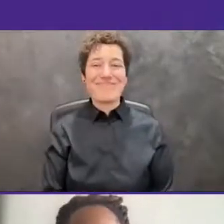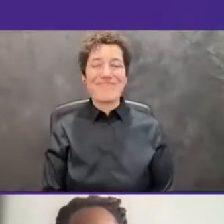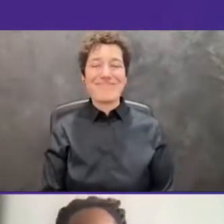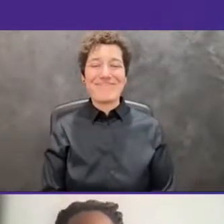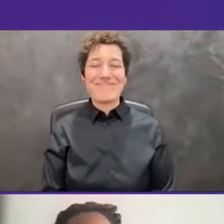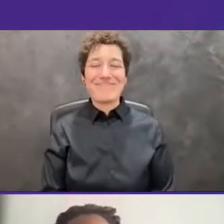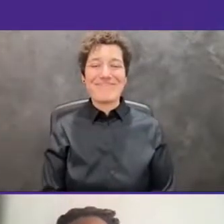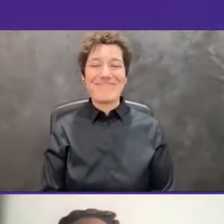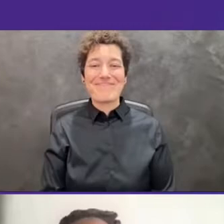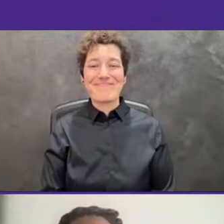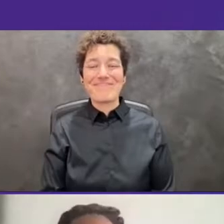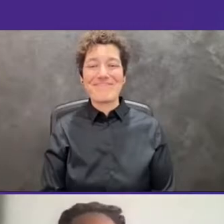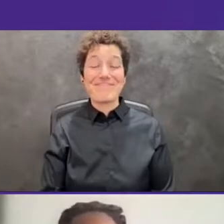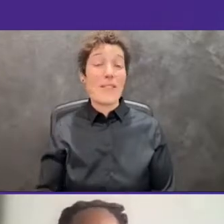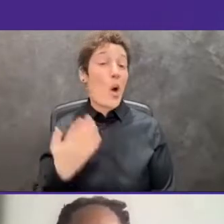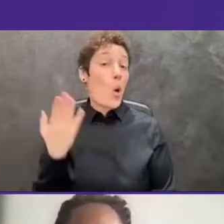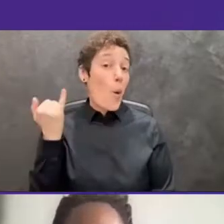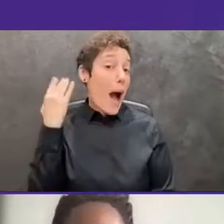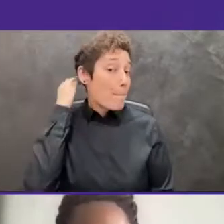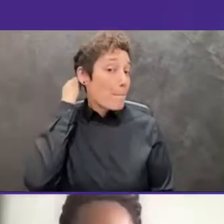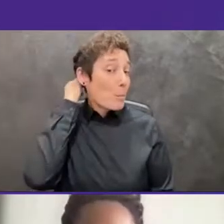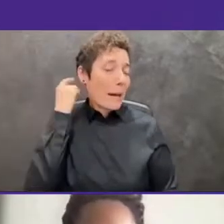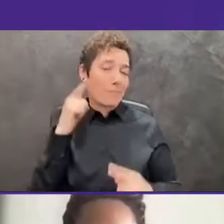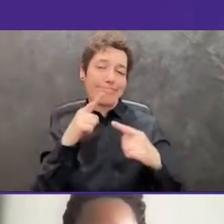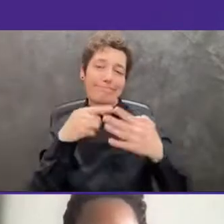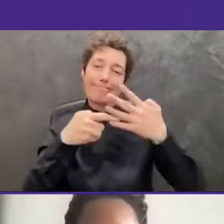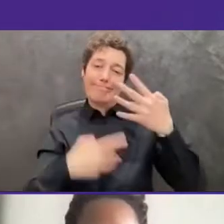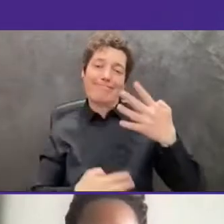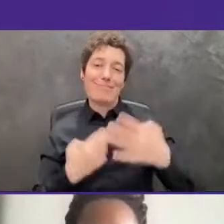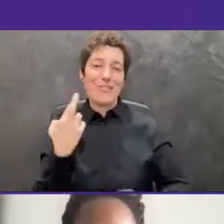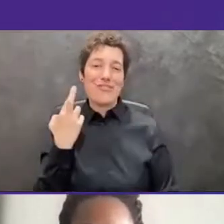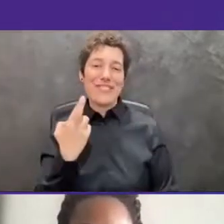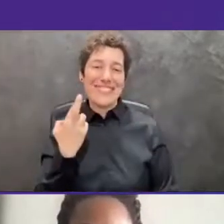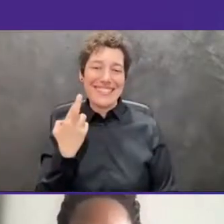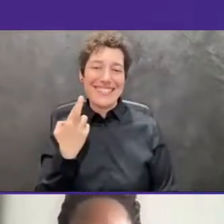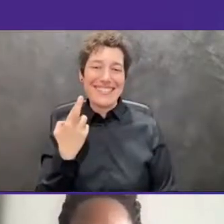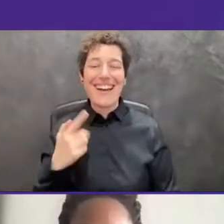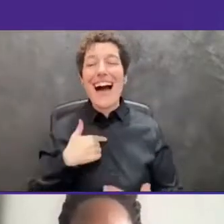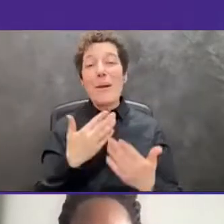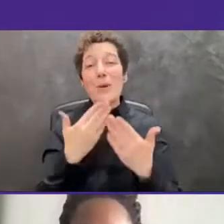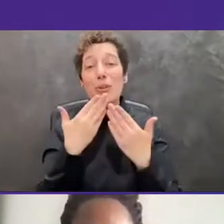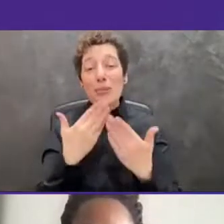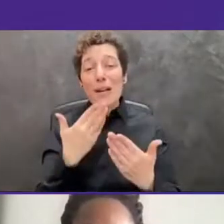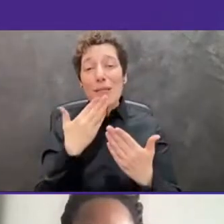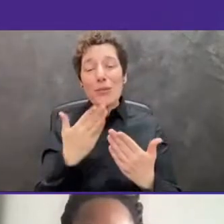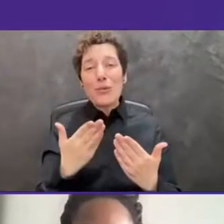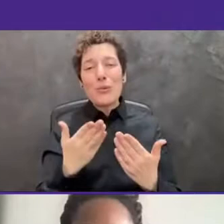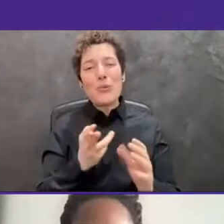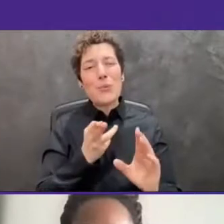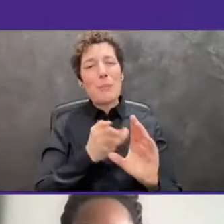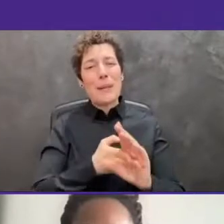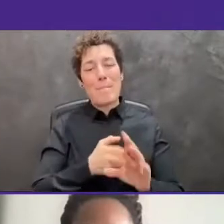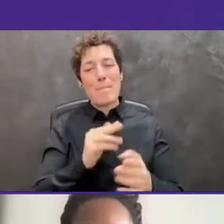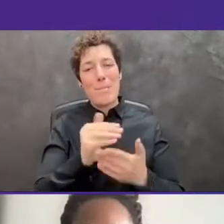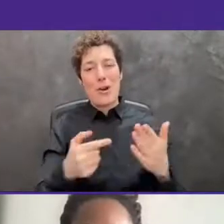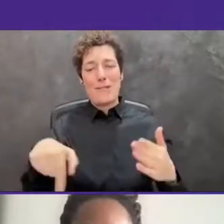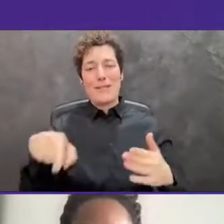for all sorts of reasons. I am very grateful to be with this wonderful group of